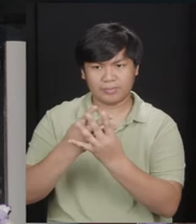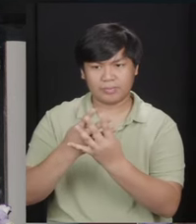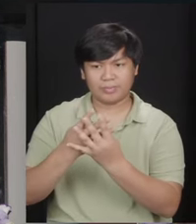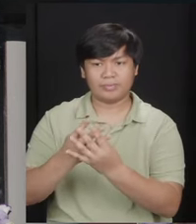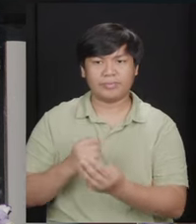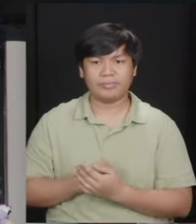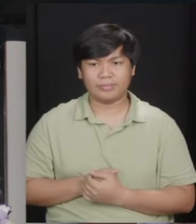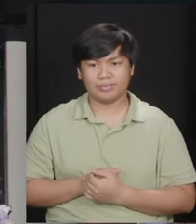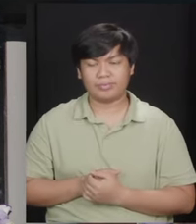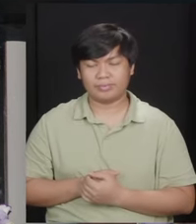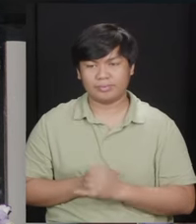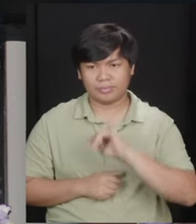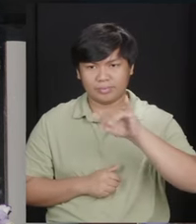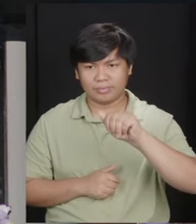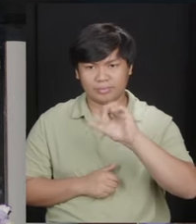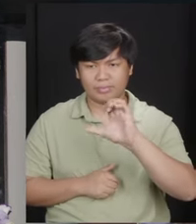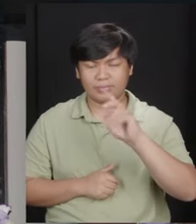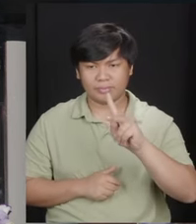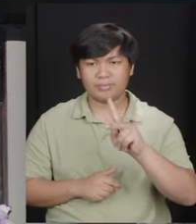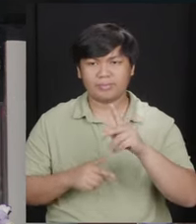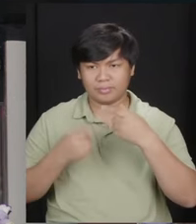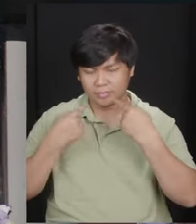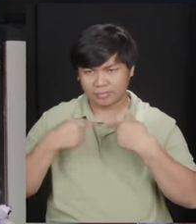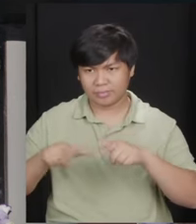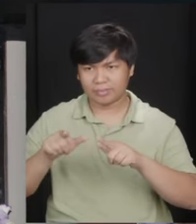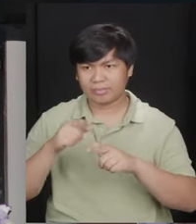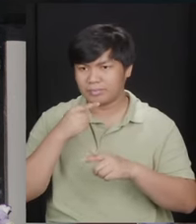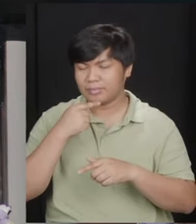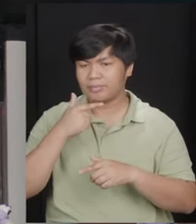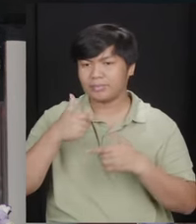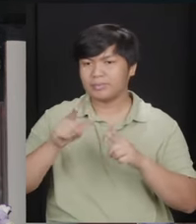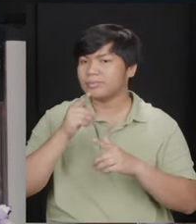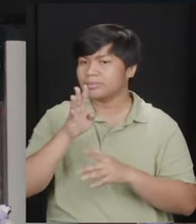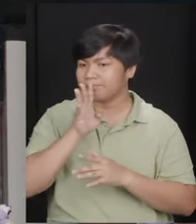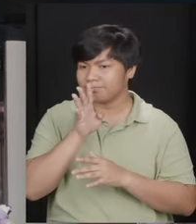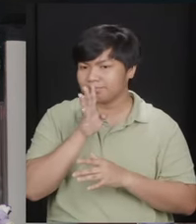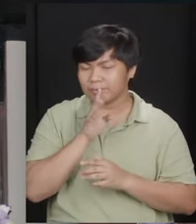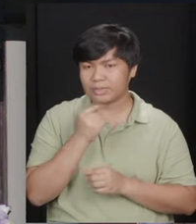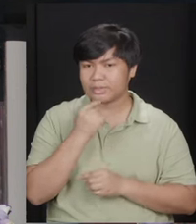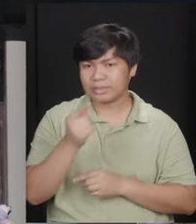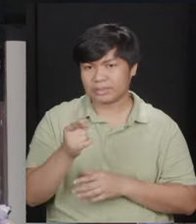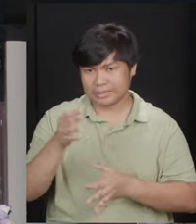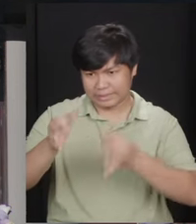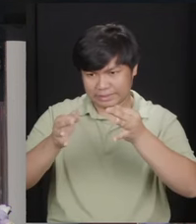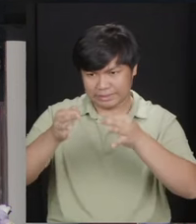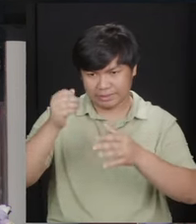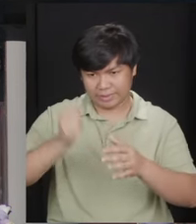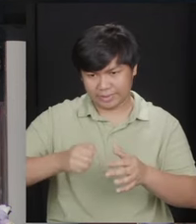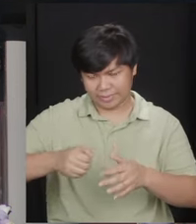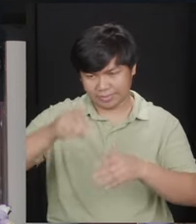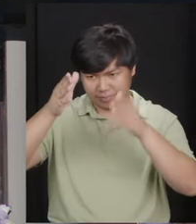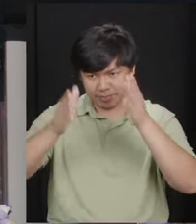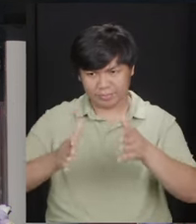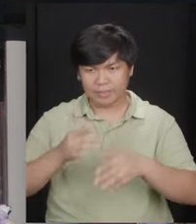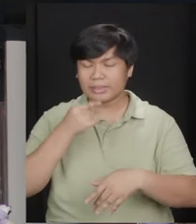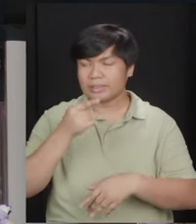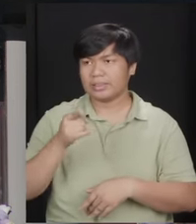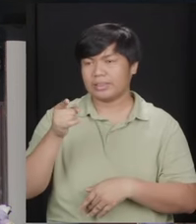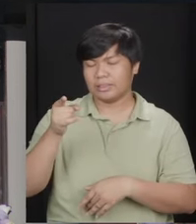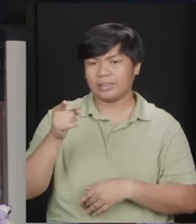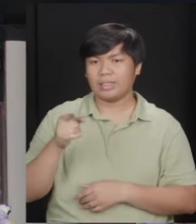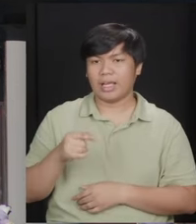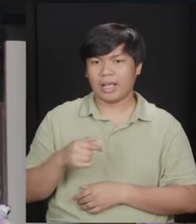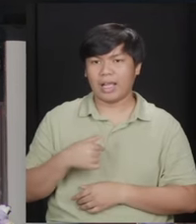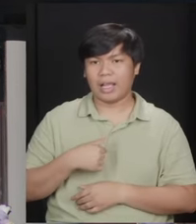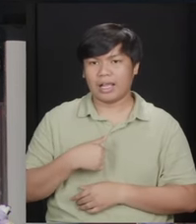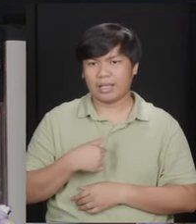time, Jack asked for permission to speak. And he told the judge, "Your Honor, may